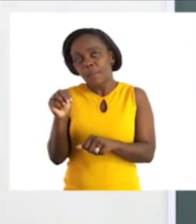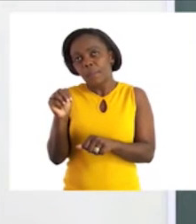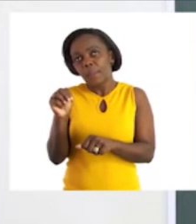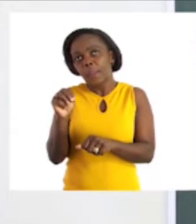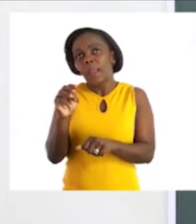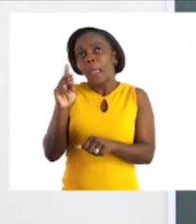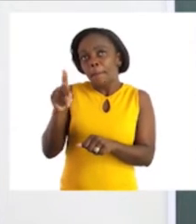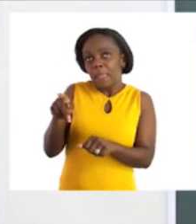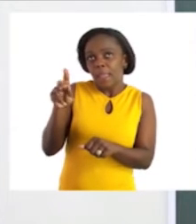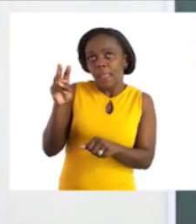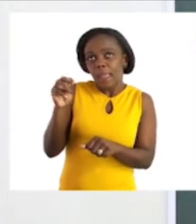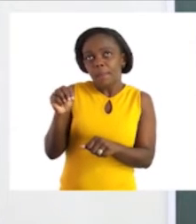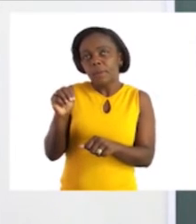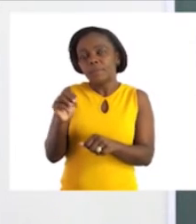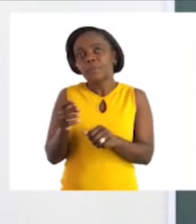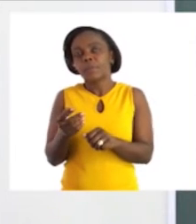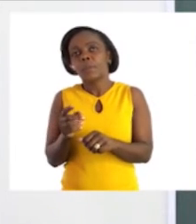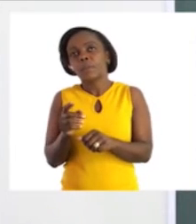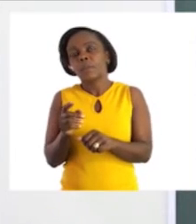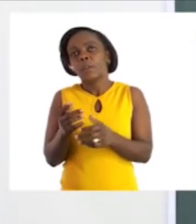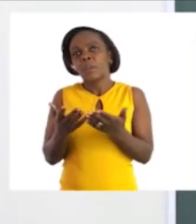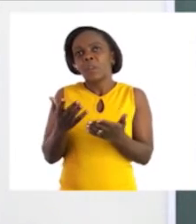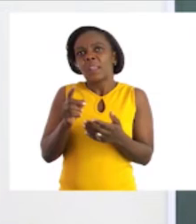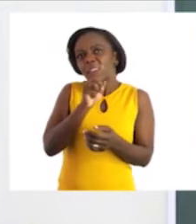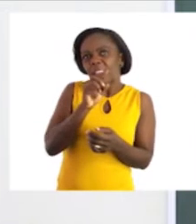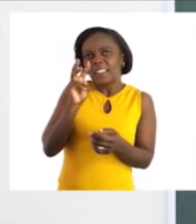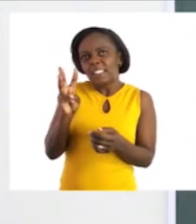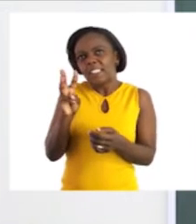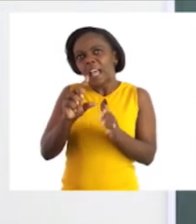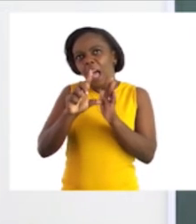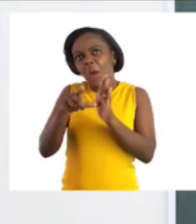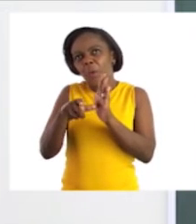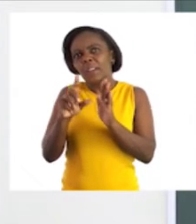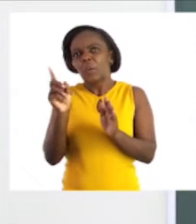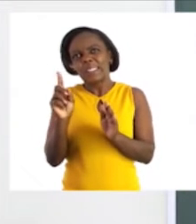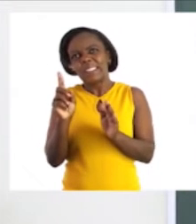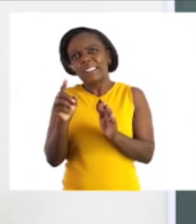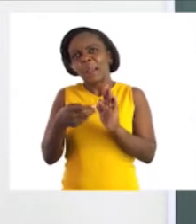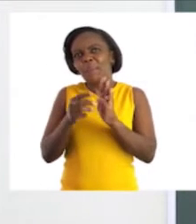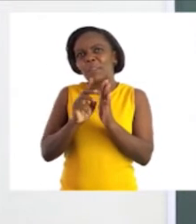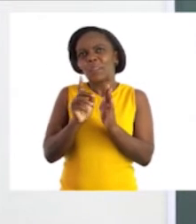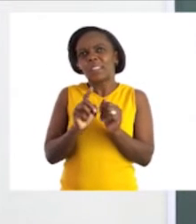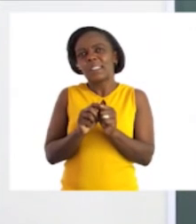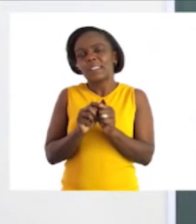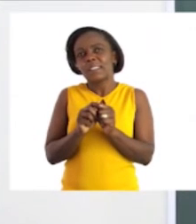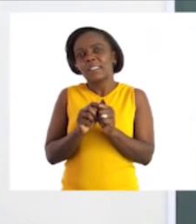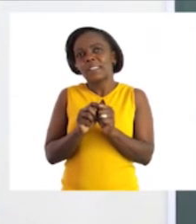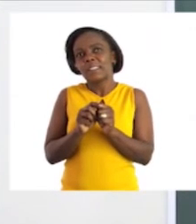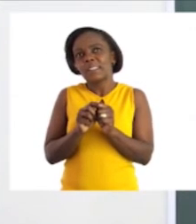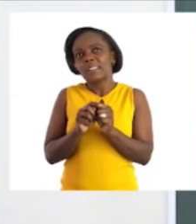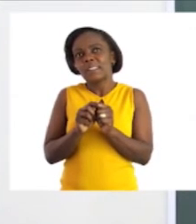people are saying it's 13 hours, what do you think they mean? 13 hours, it's at the p.m.